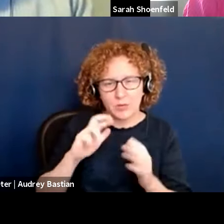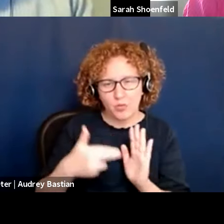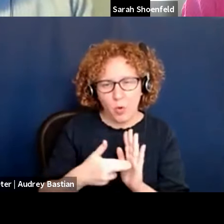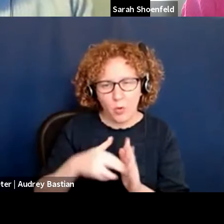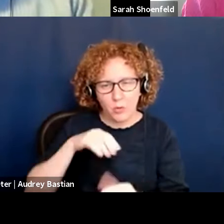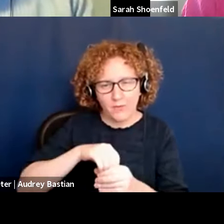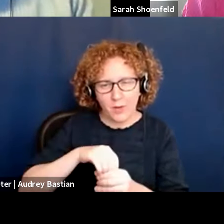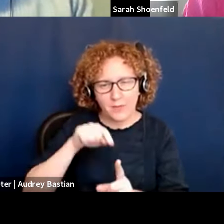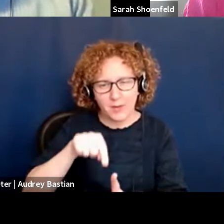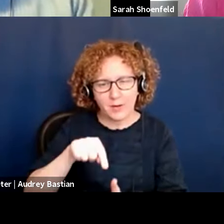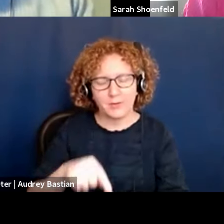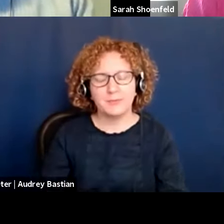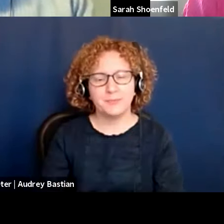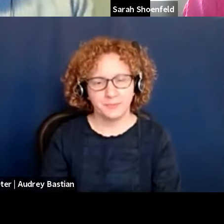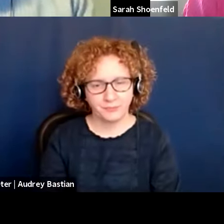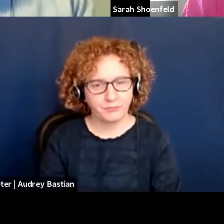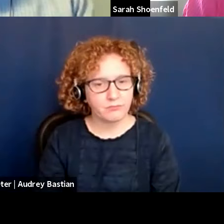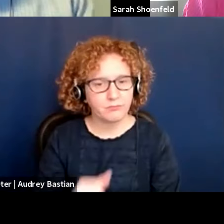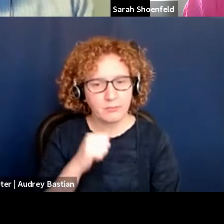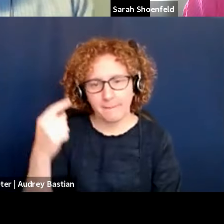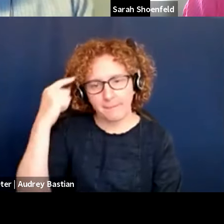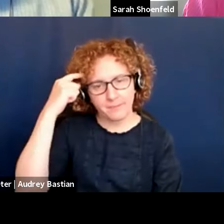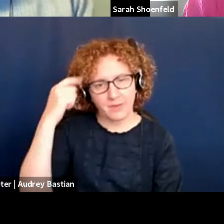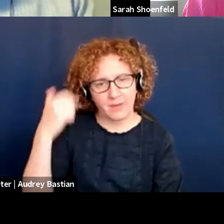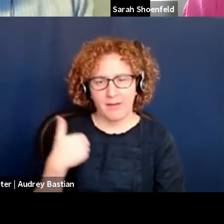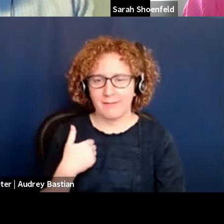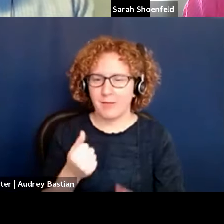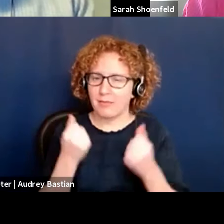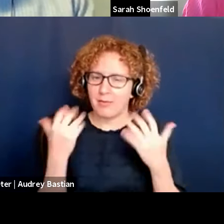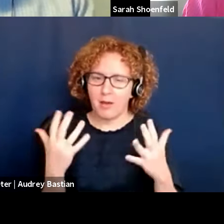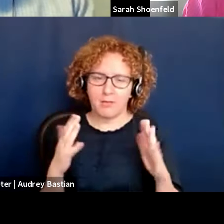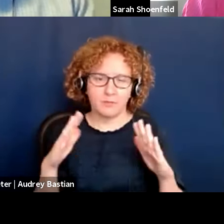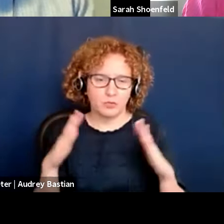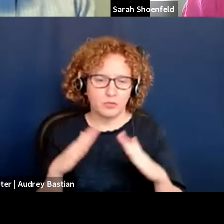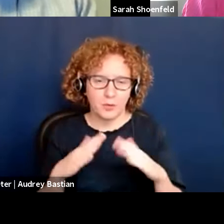So I don't think we had a lot of trouble, you know,